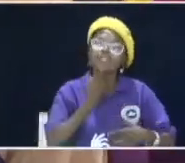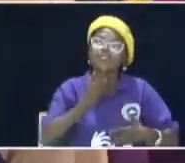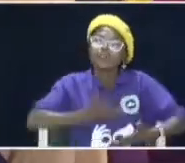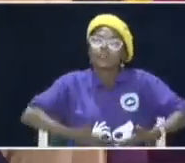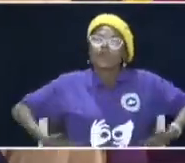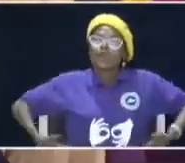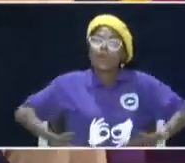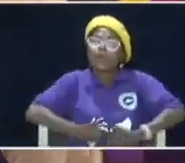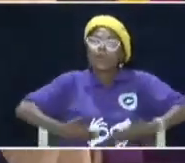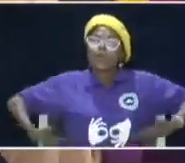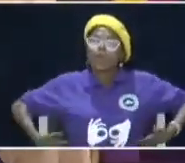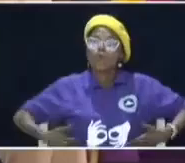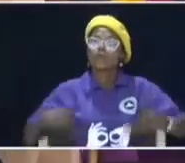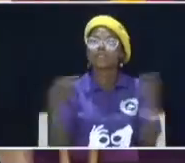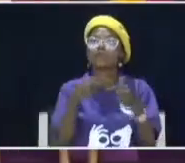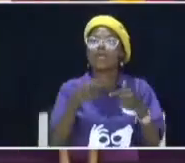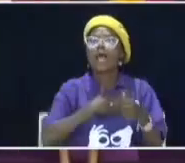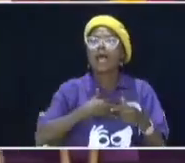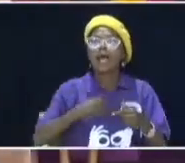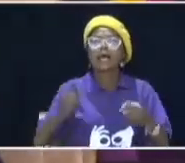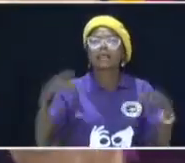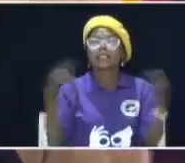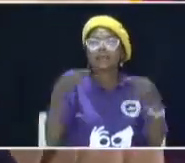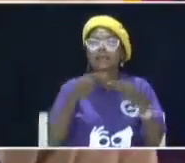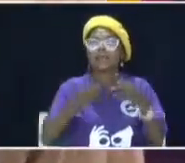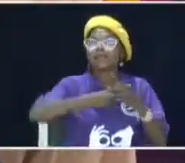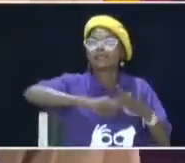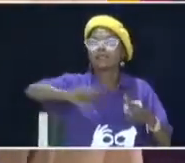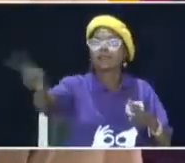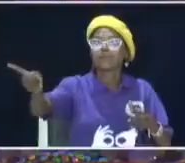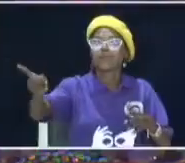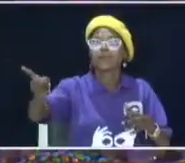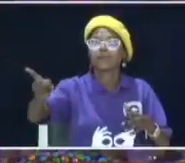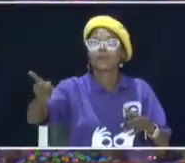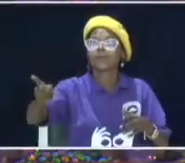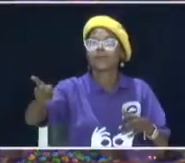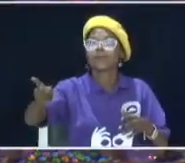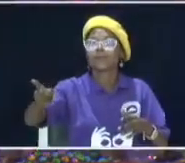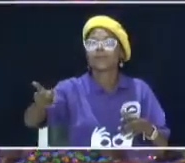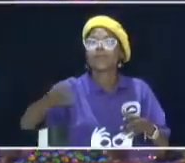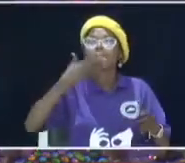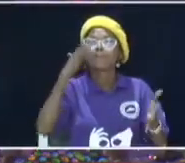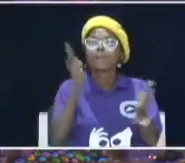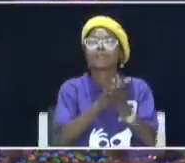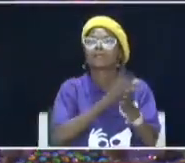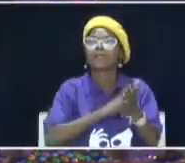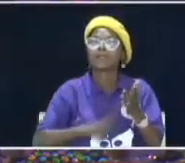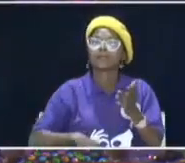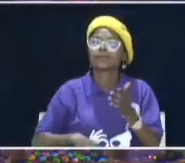me, and the pain disappeared. Hallelujah. Praise the Lord.